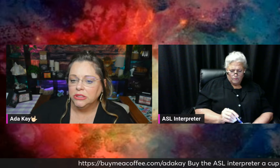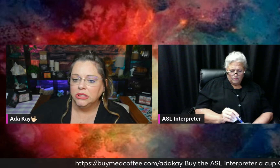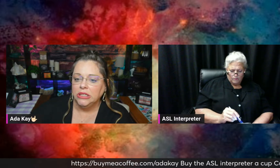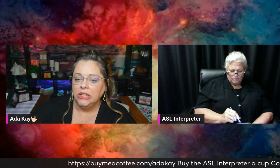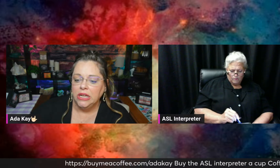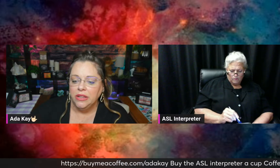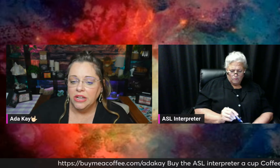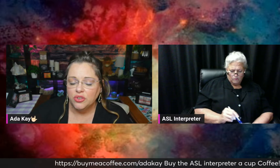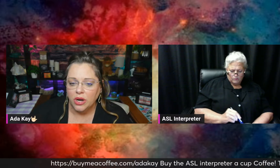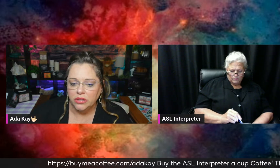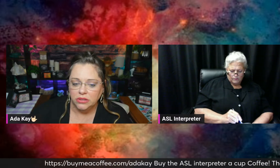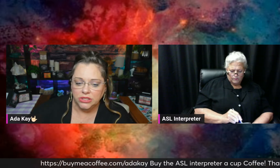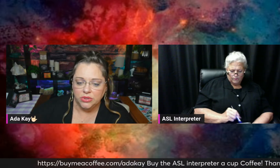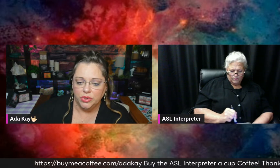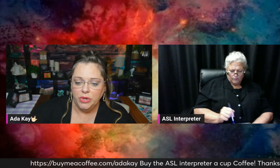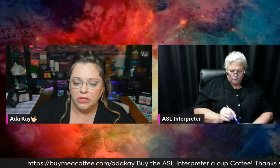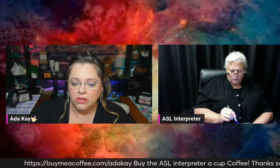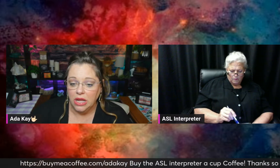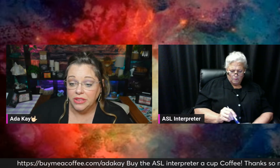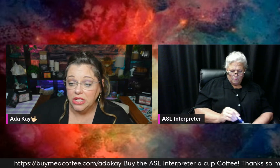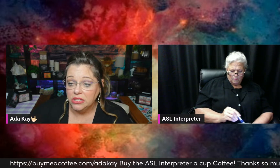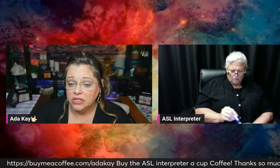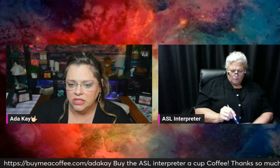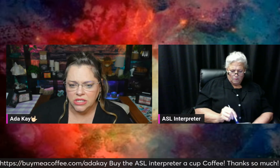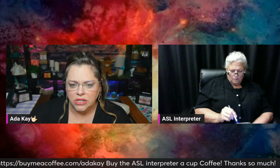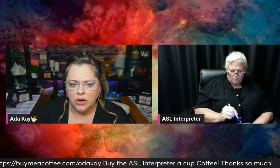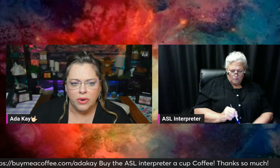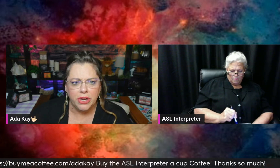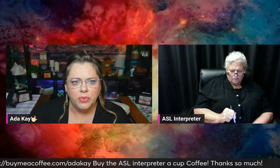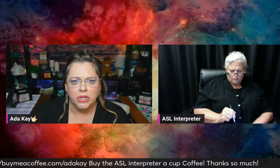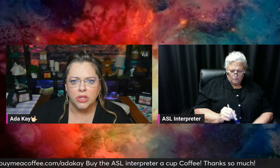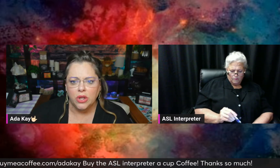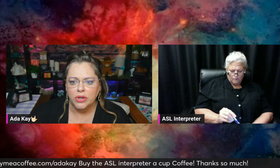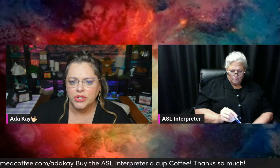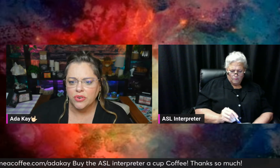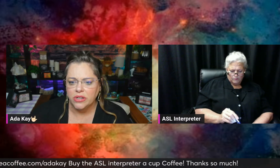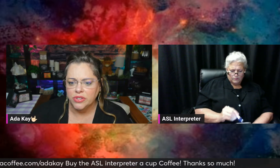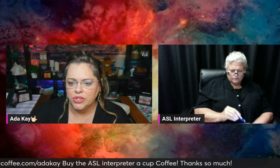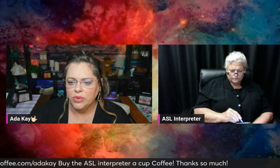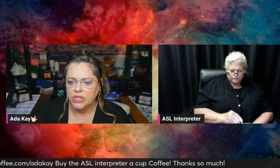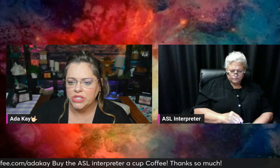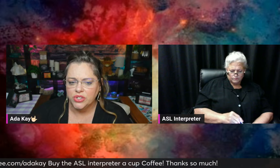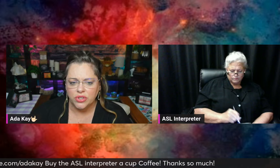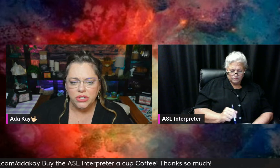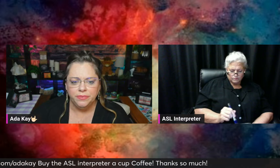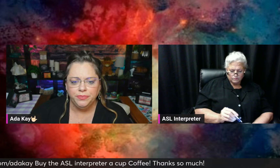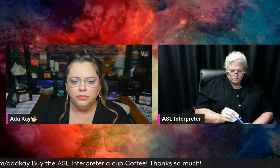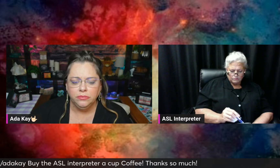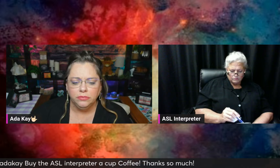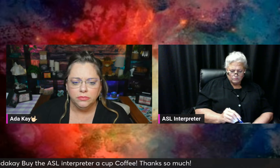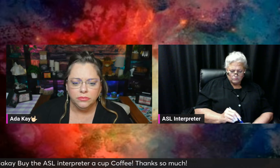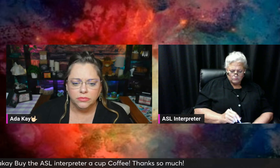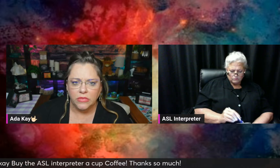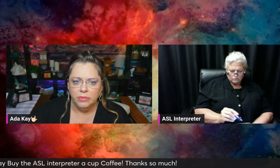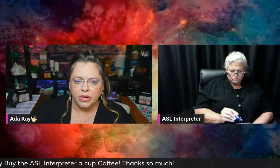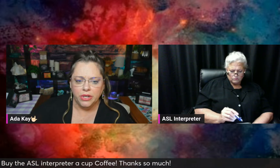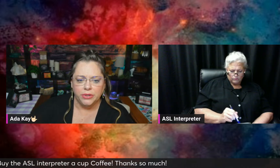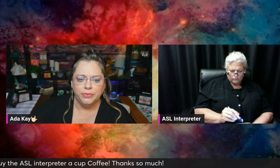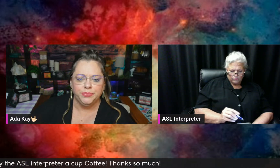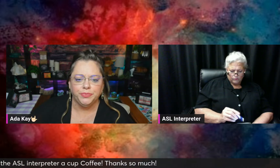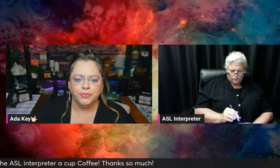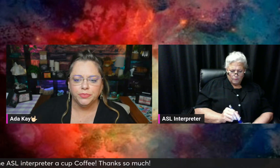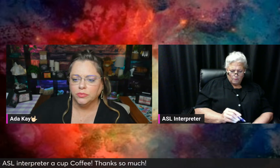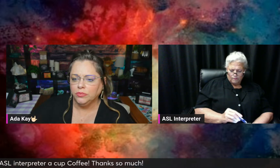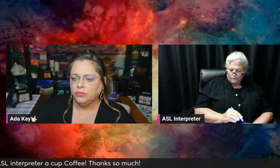Man, that trial is going to be, isn't it already one of the longest trials in U.S. history? Anybody